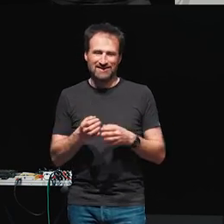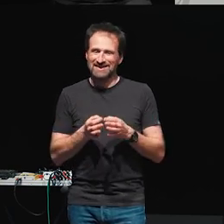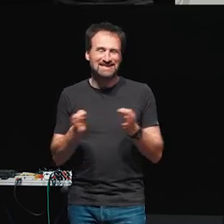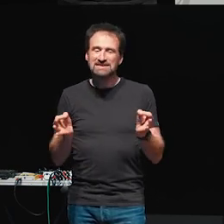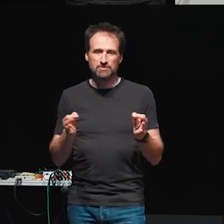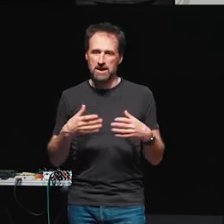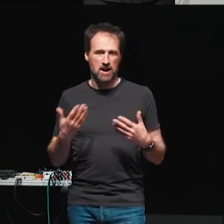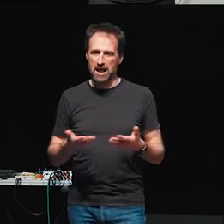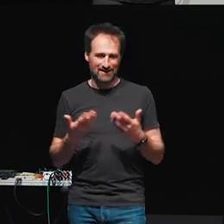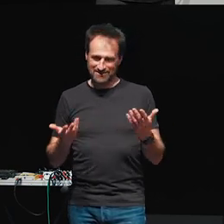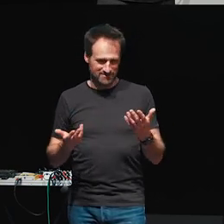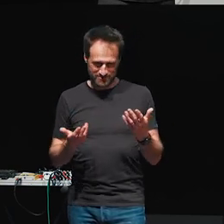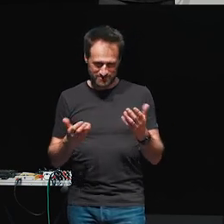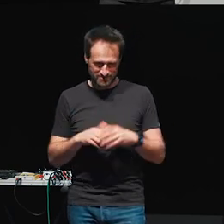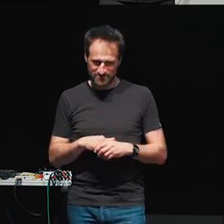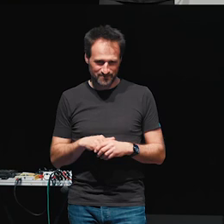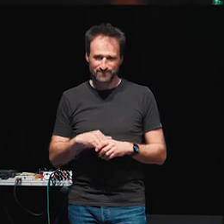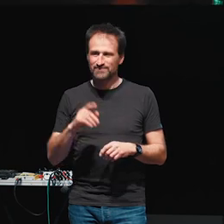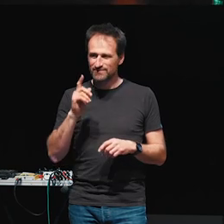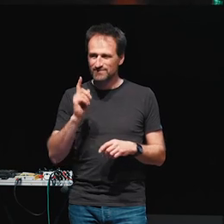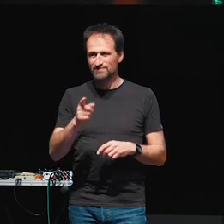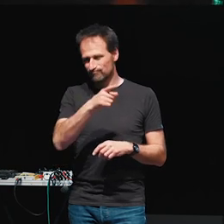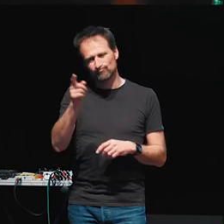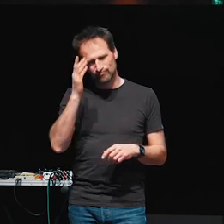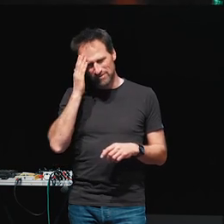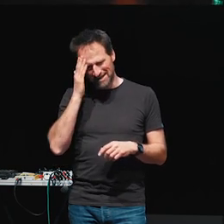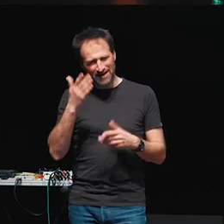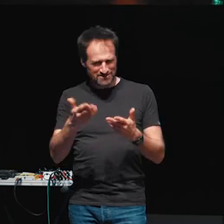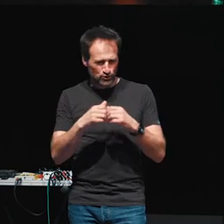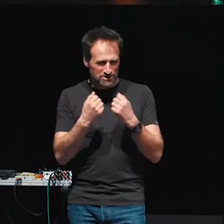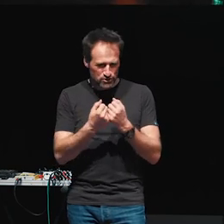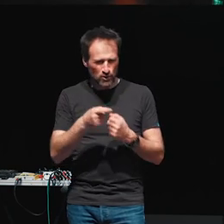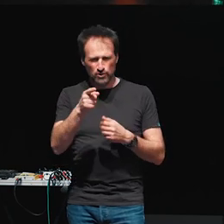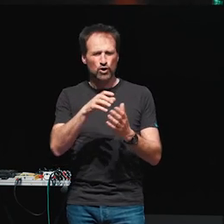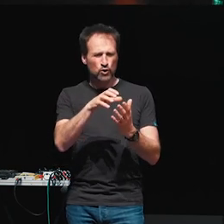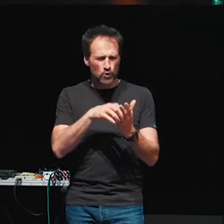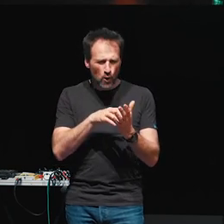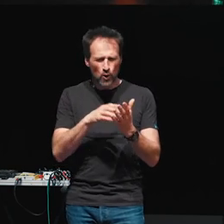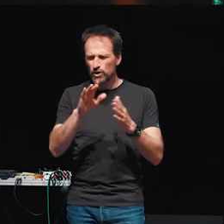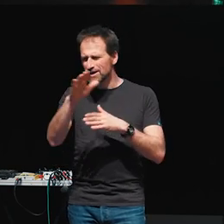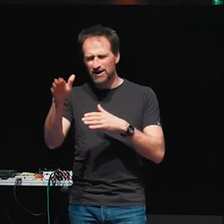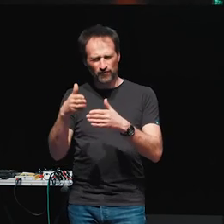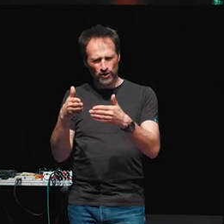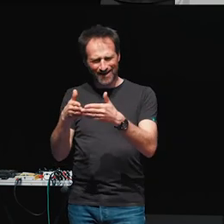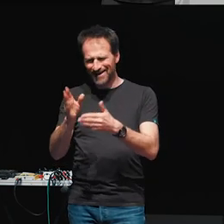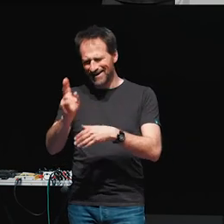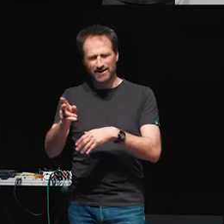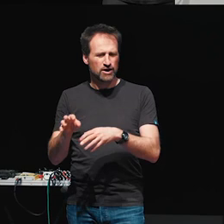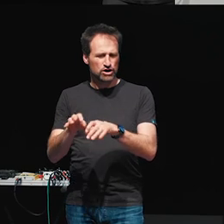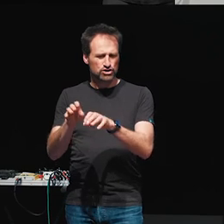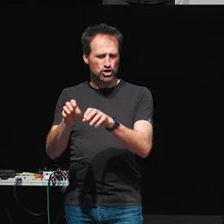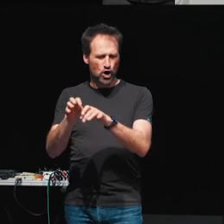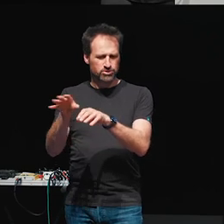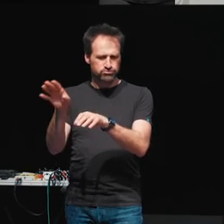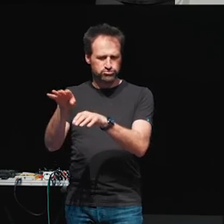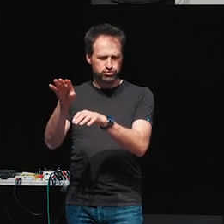So I'm sure lots of you know this situation. You have some sort of code that sits somewhere in the corner, just gathering dust, and slowly falls